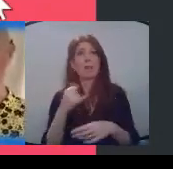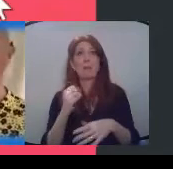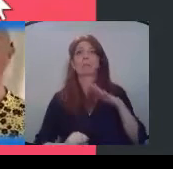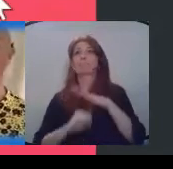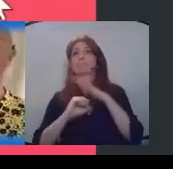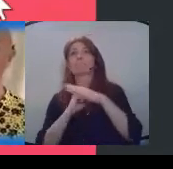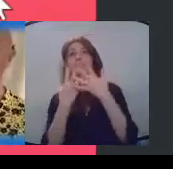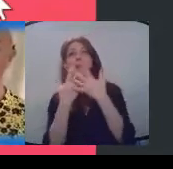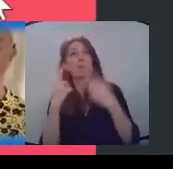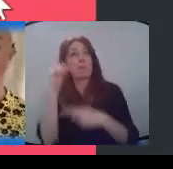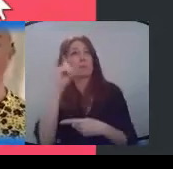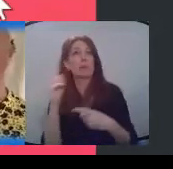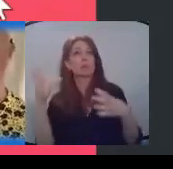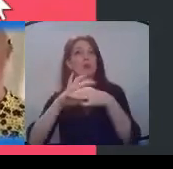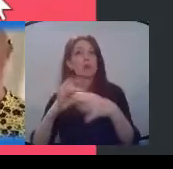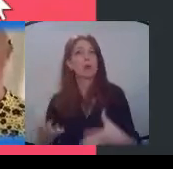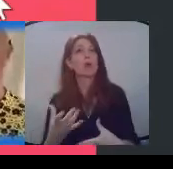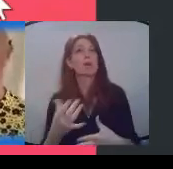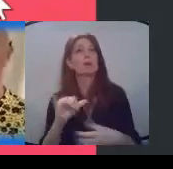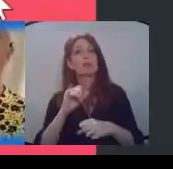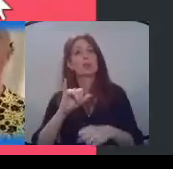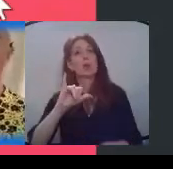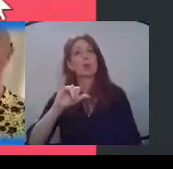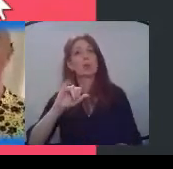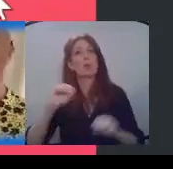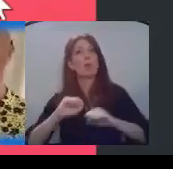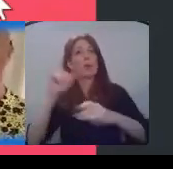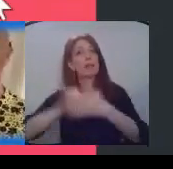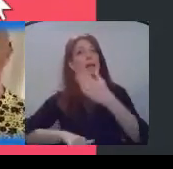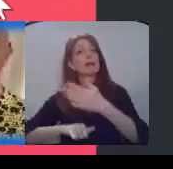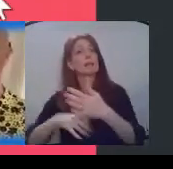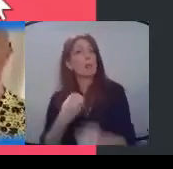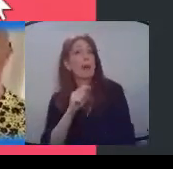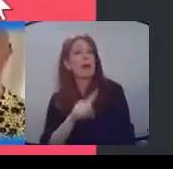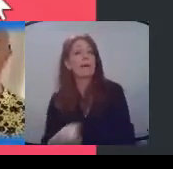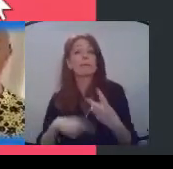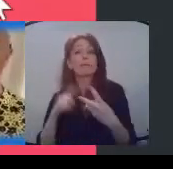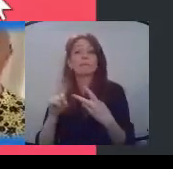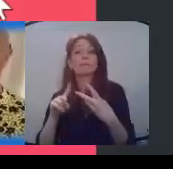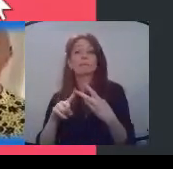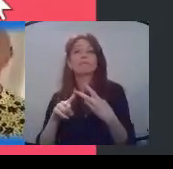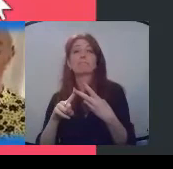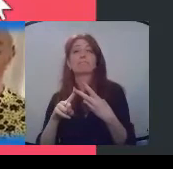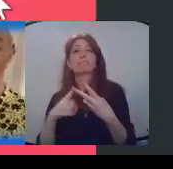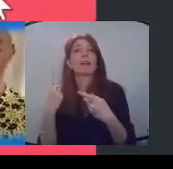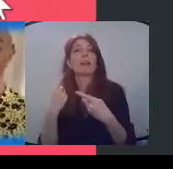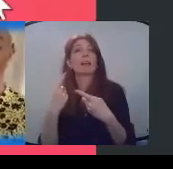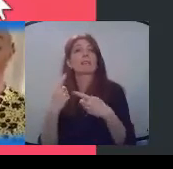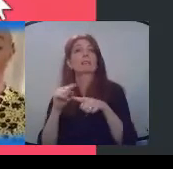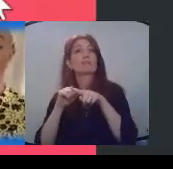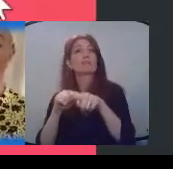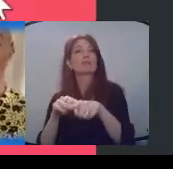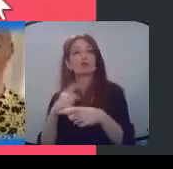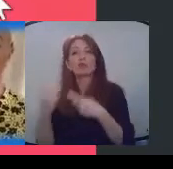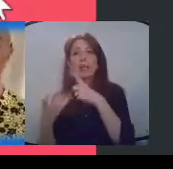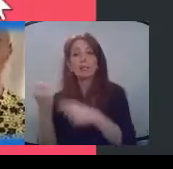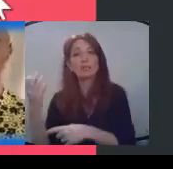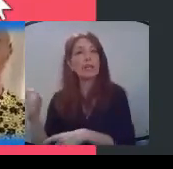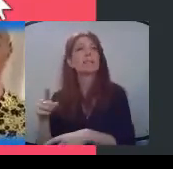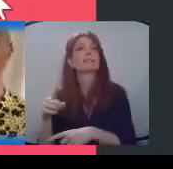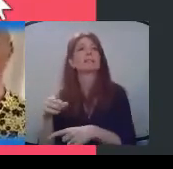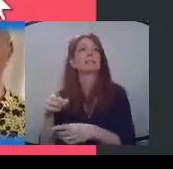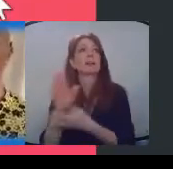attend. So we have like waiting lists and max attendance. And it also means that from a track and trace perspective, you can always look at who was there